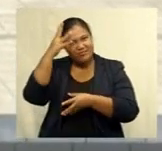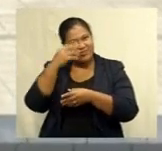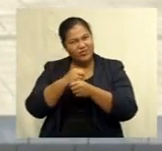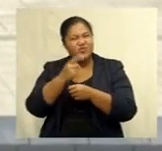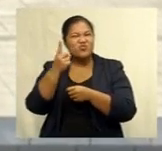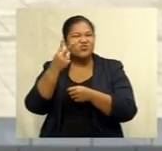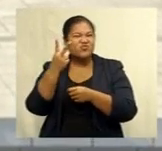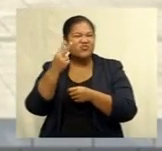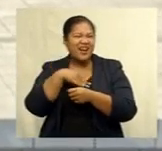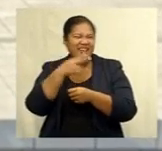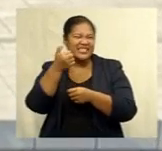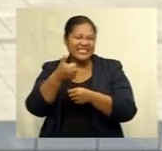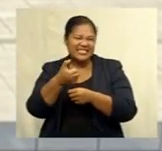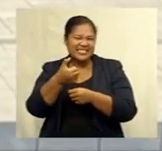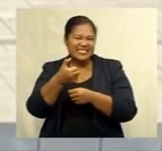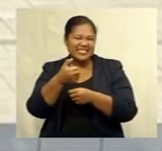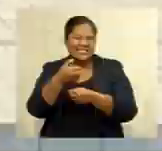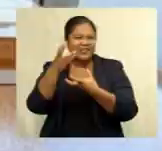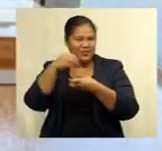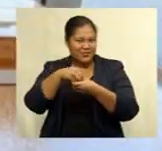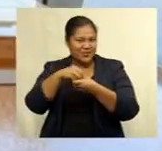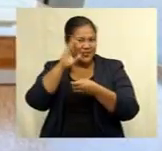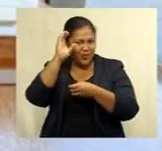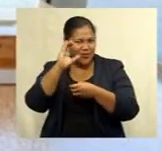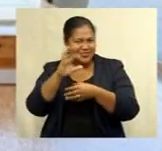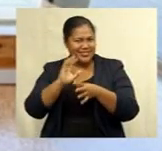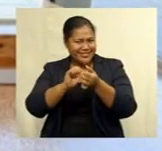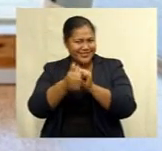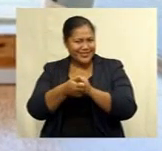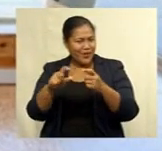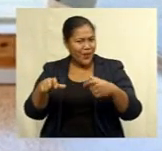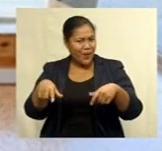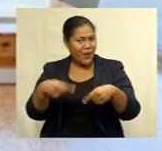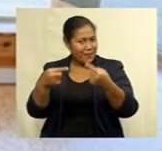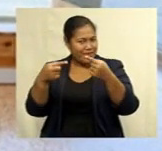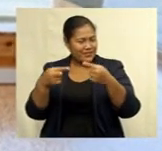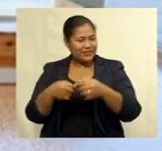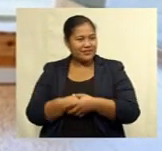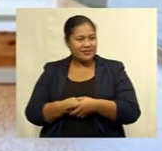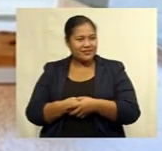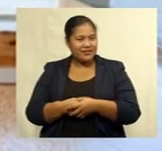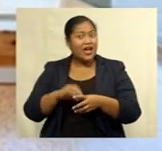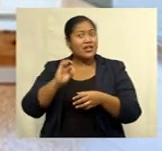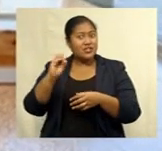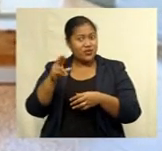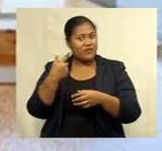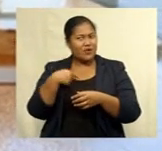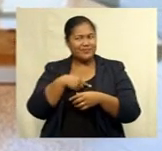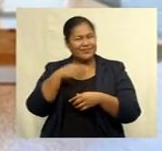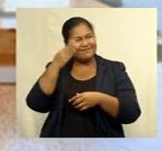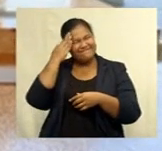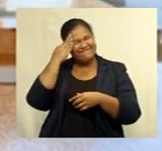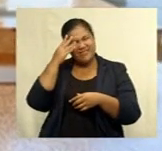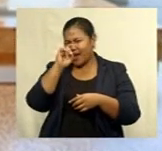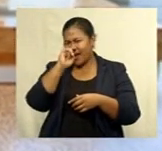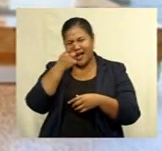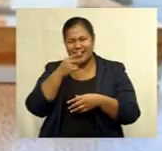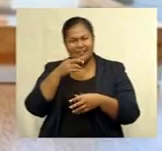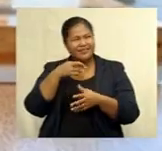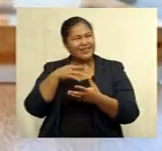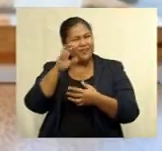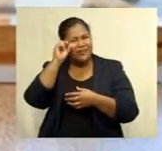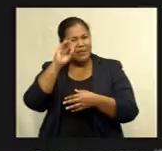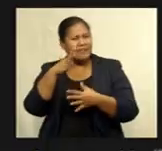206. Off the top of my head, I can't remember where we were at in Rio.